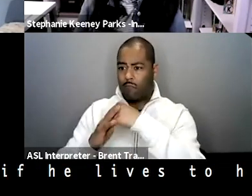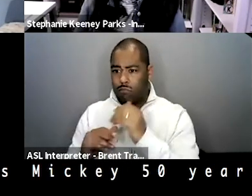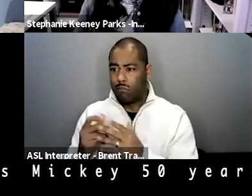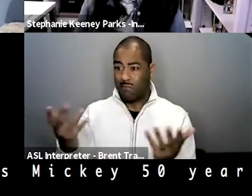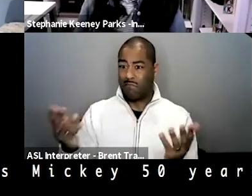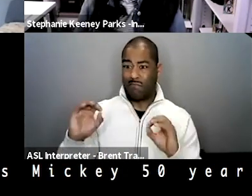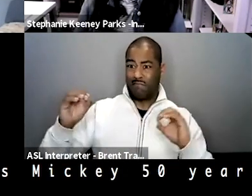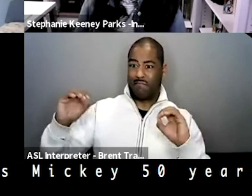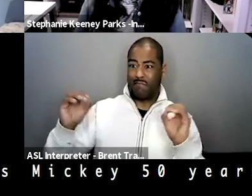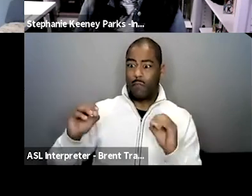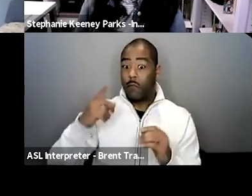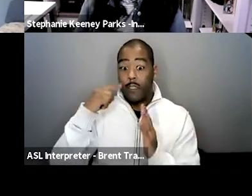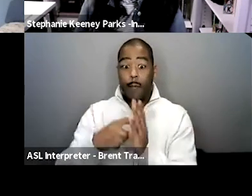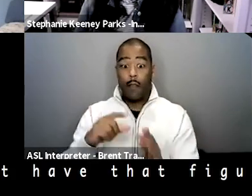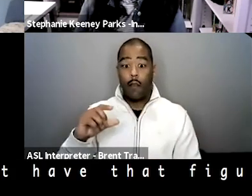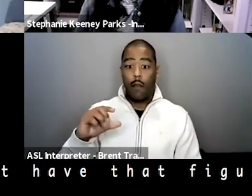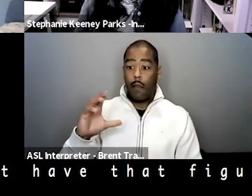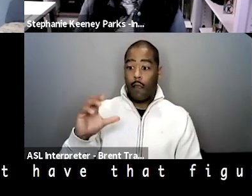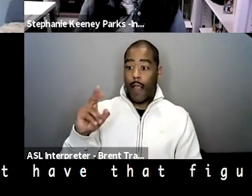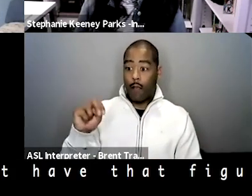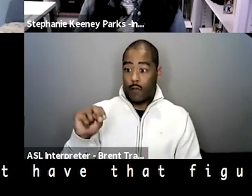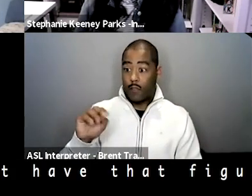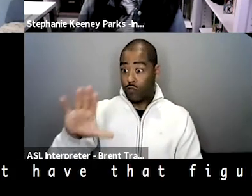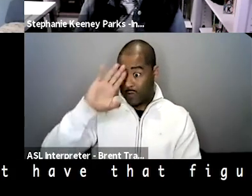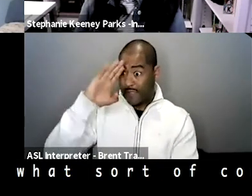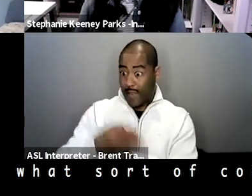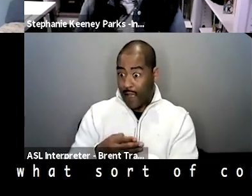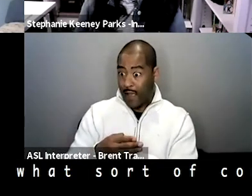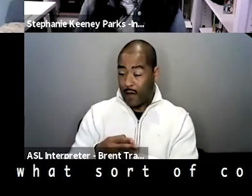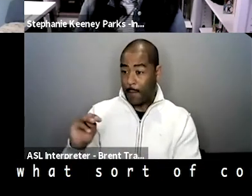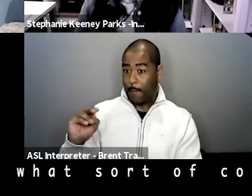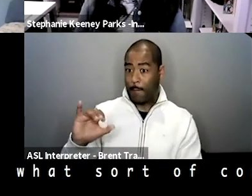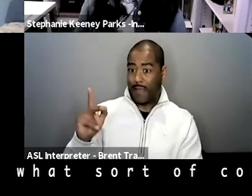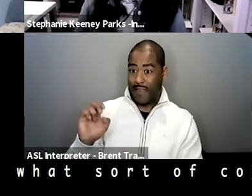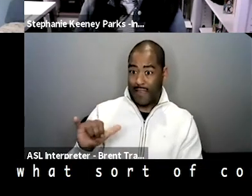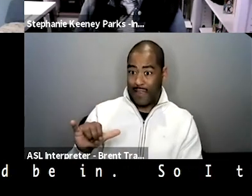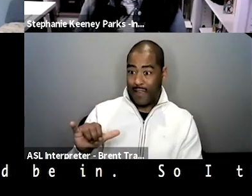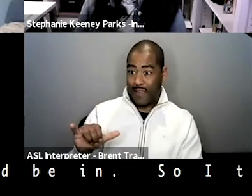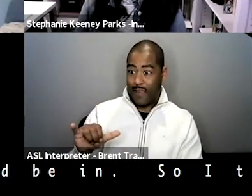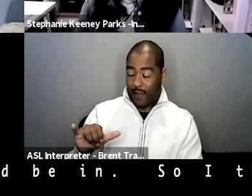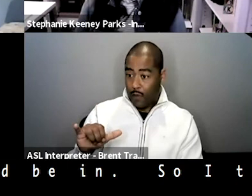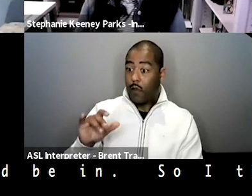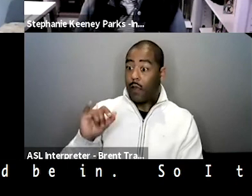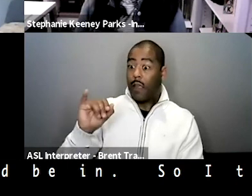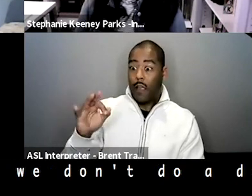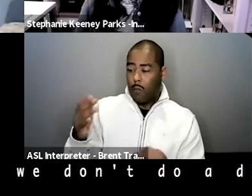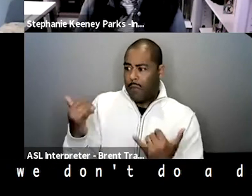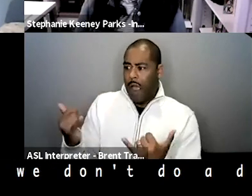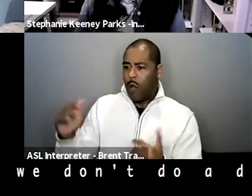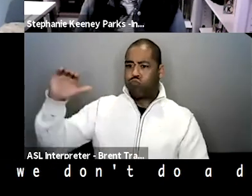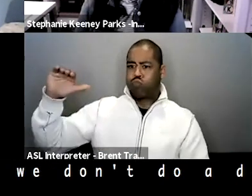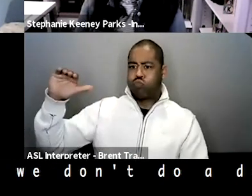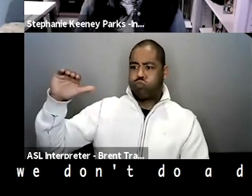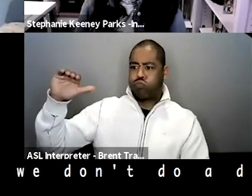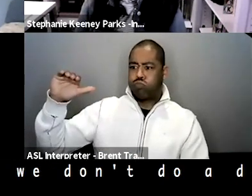80s, we're talking about where is Mickey 50 years from now? We don't have that figured out at all, what sort of community he would be in.